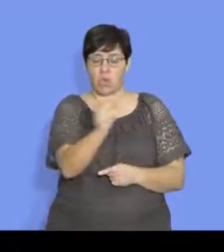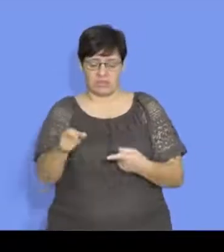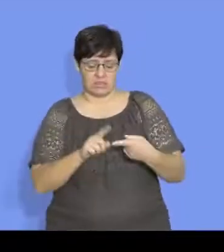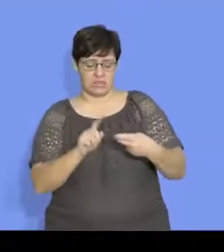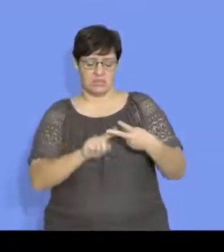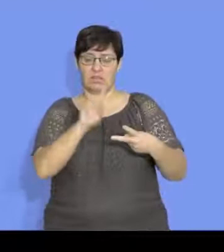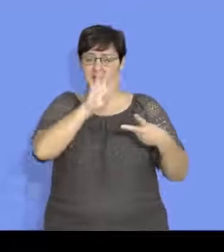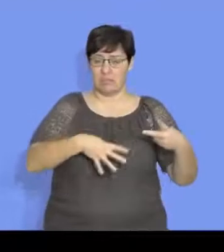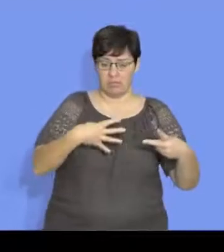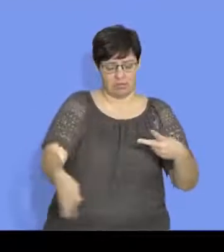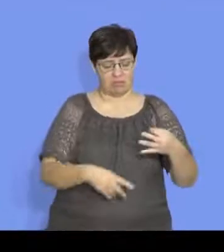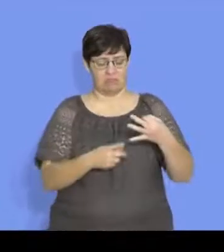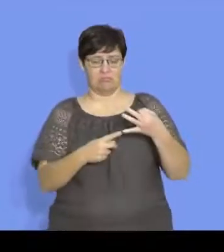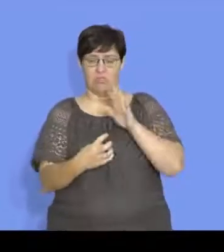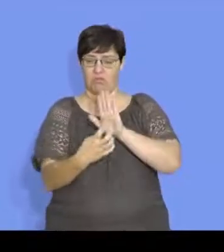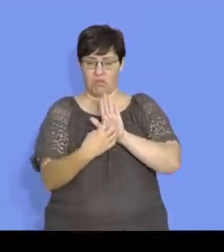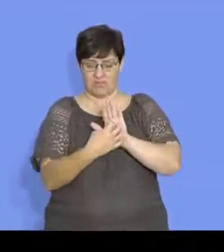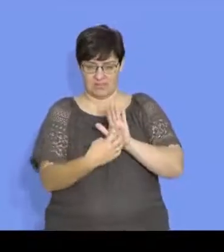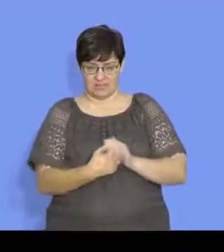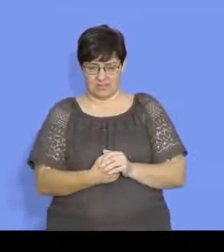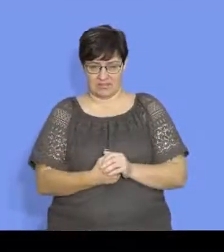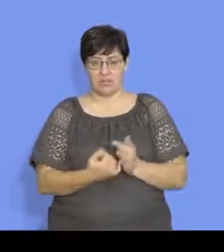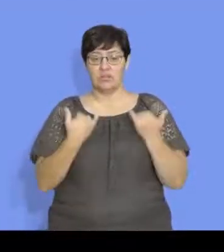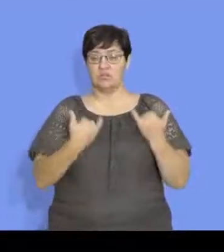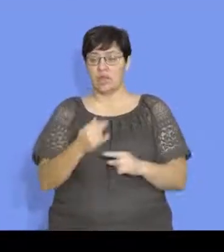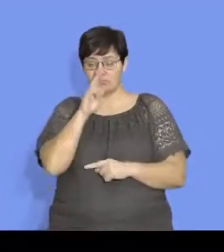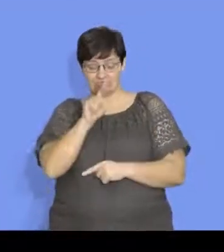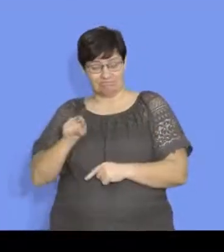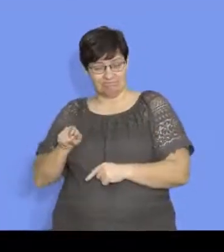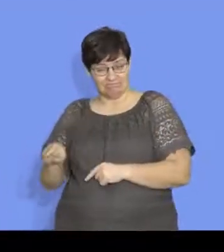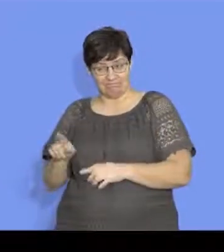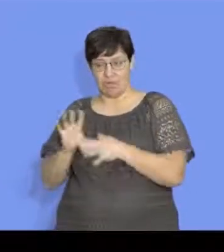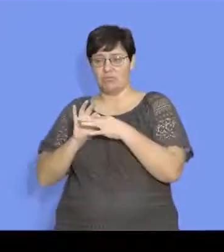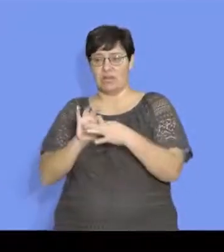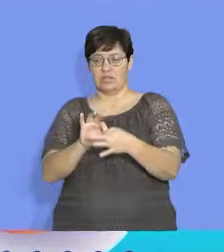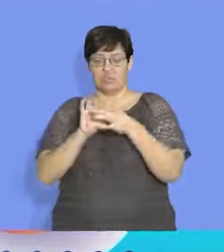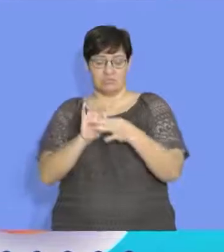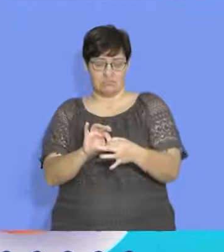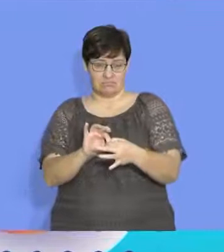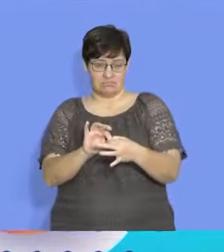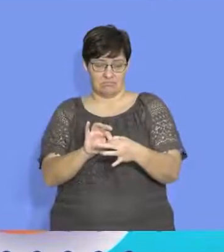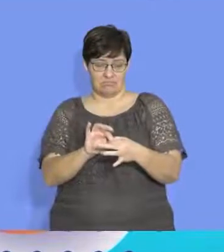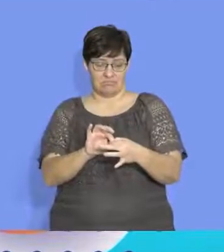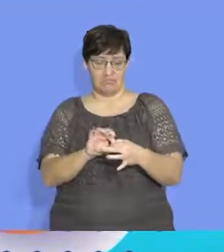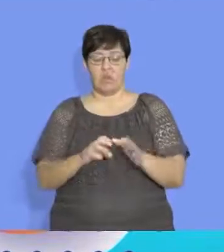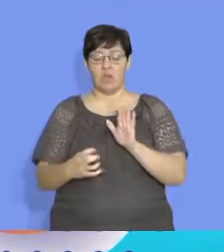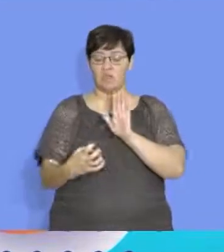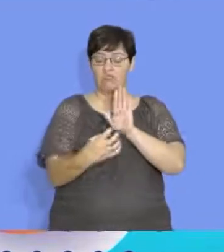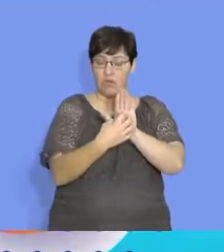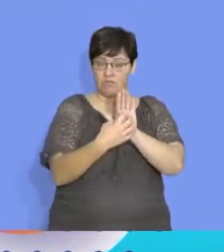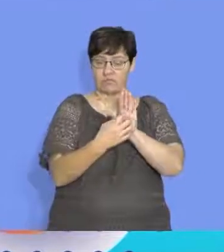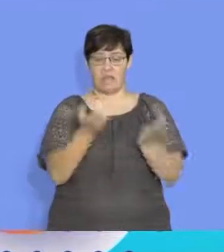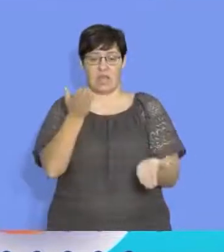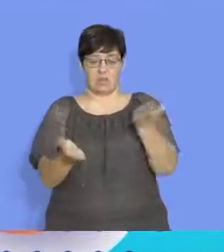graphs. Today, we're going to focus on this relationship, the relationship between graphs and equations. And so